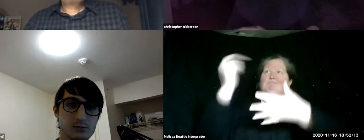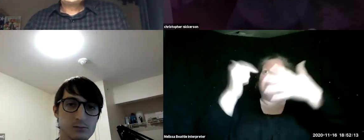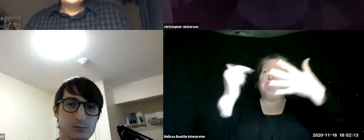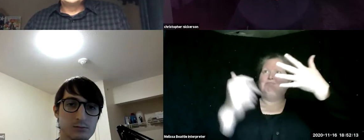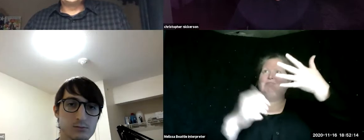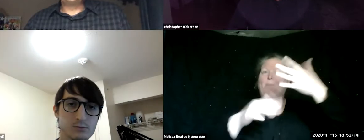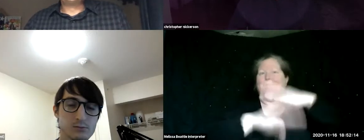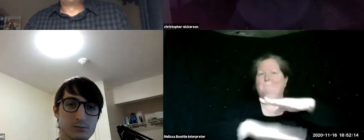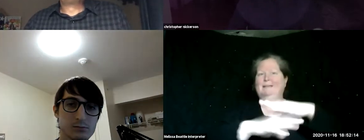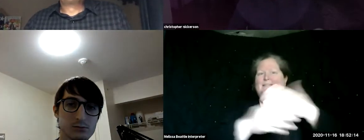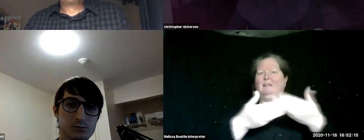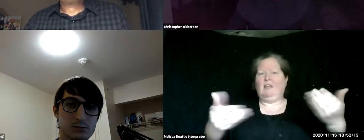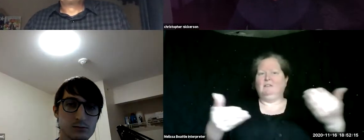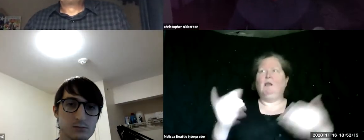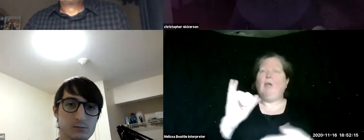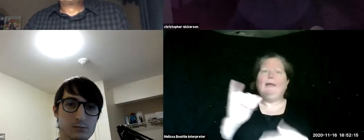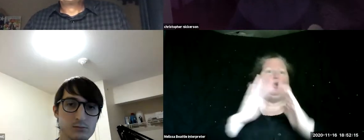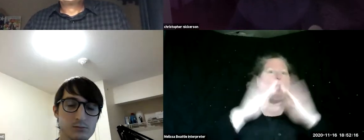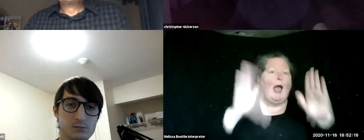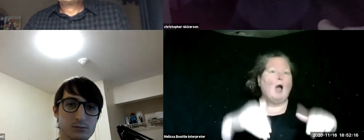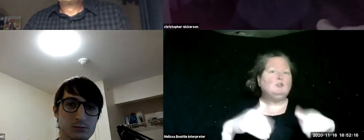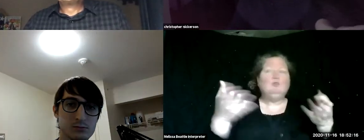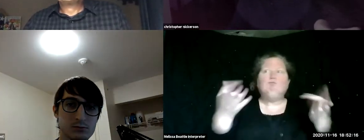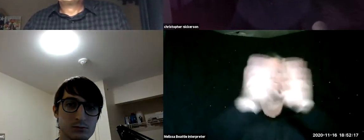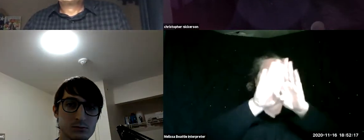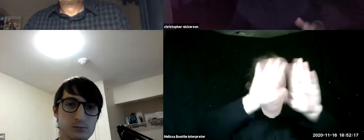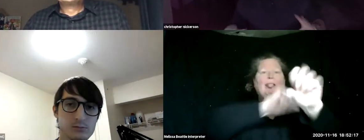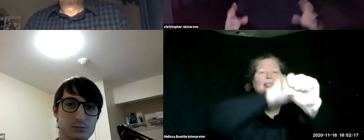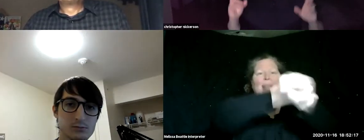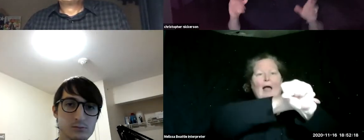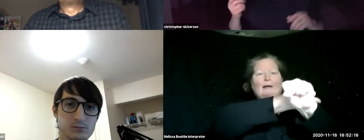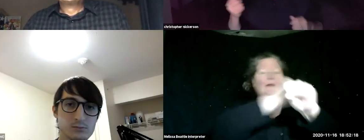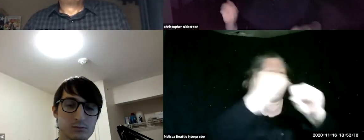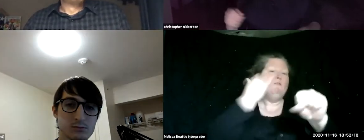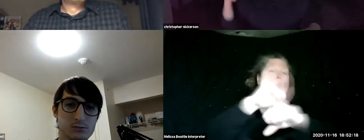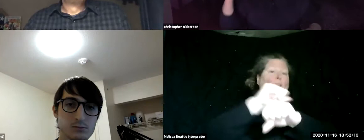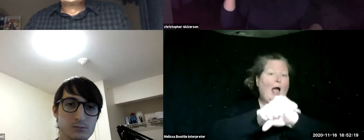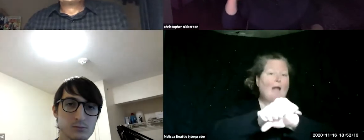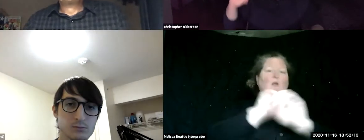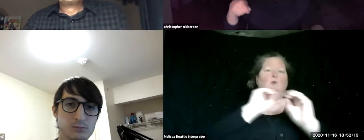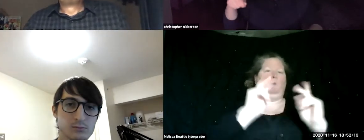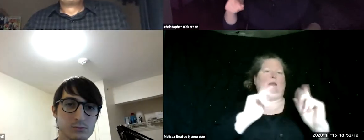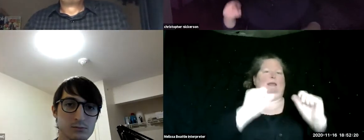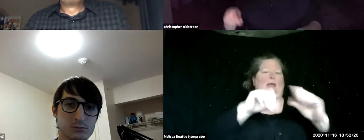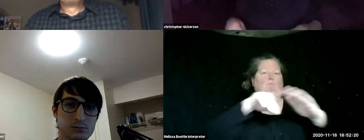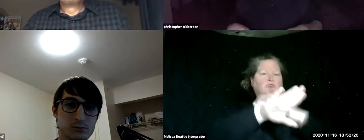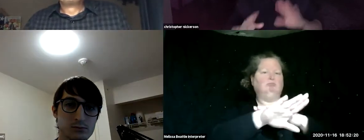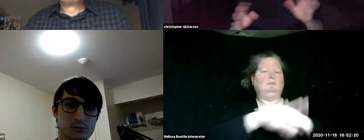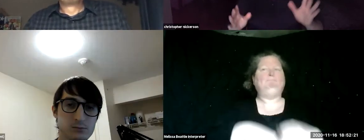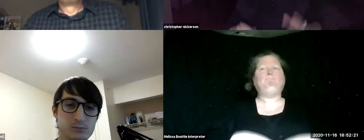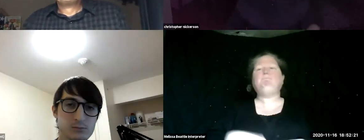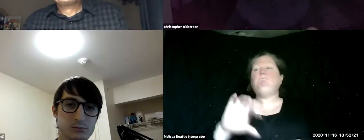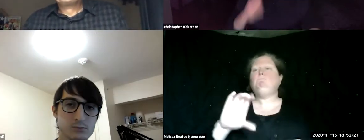door. Oh, well, I have to do is lock the door. Yeah, if you lock the door, people won't break in. Now, okay, Chris will break in. He takes a little thing, he shoves it in the